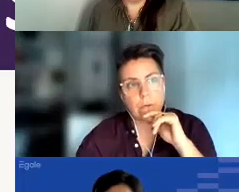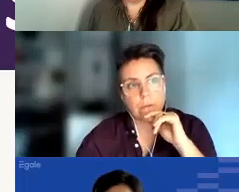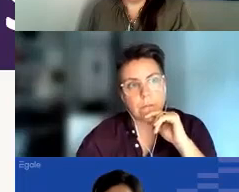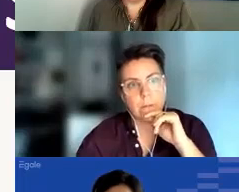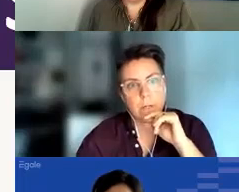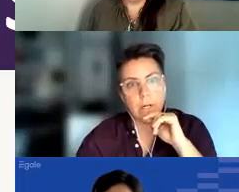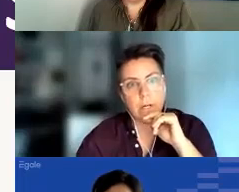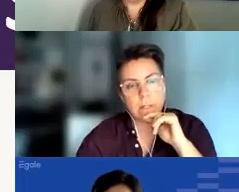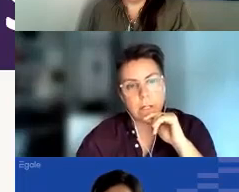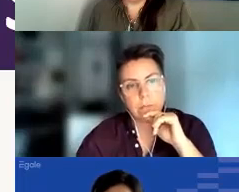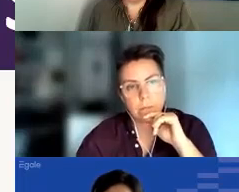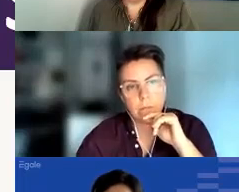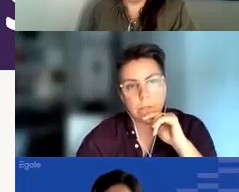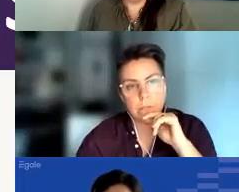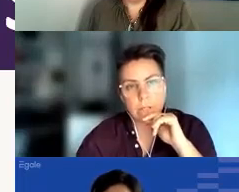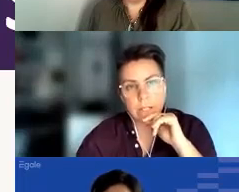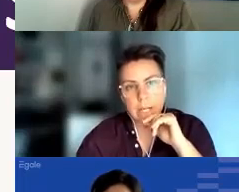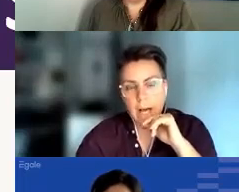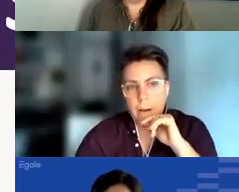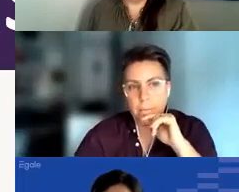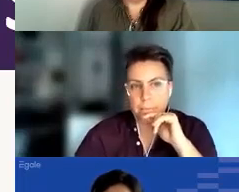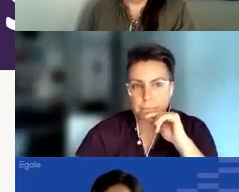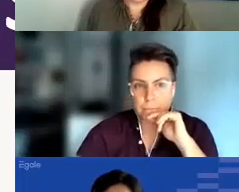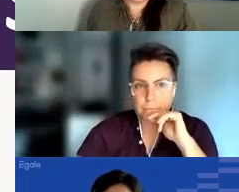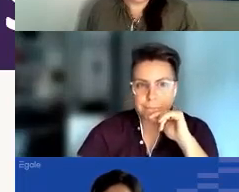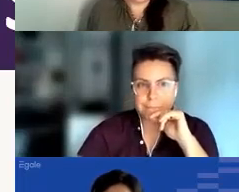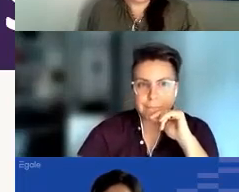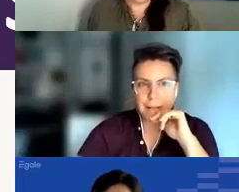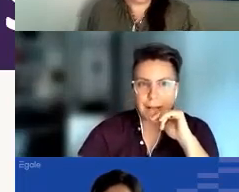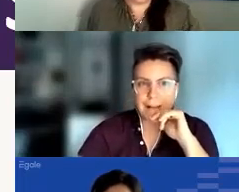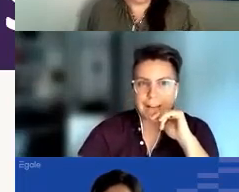with folks from across the country, which was a really